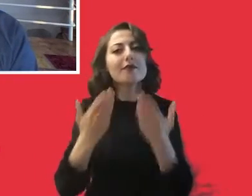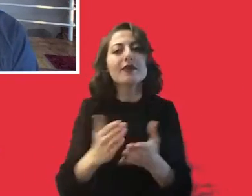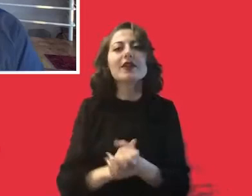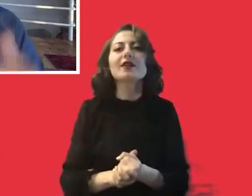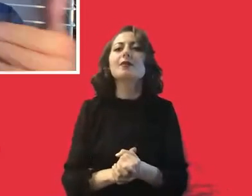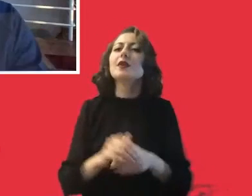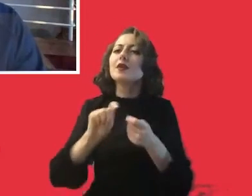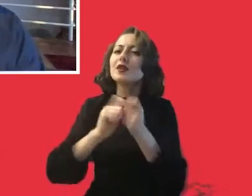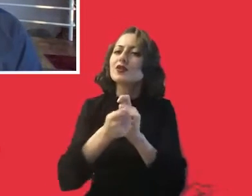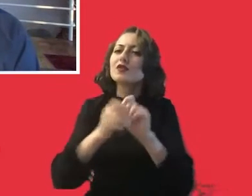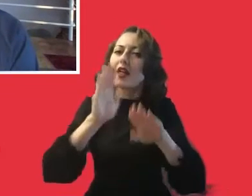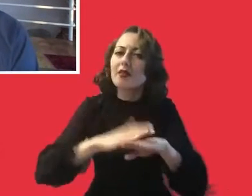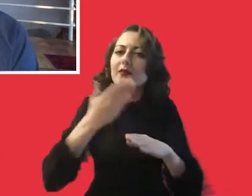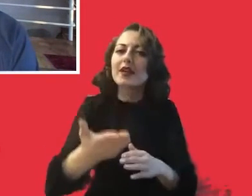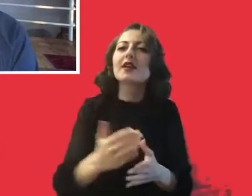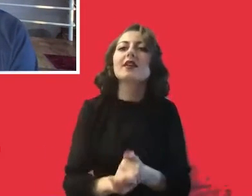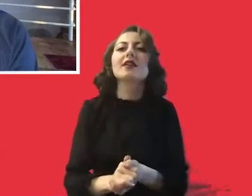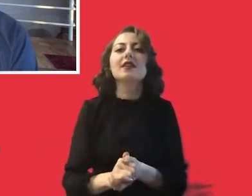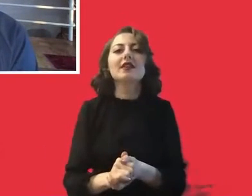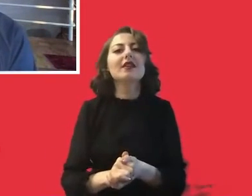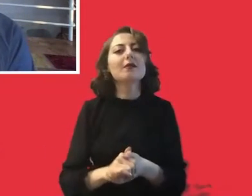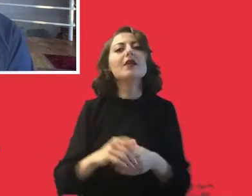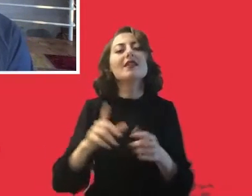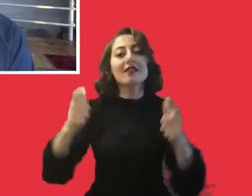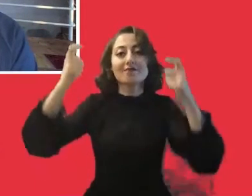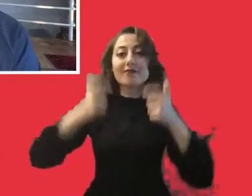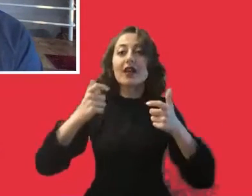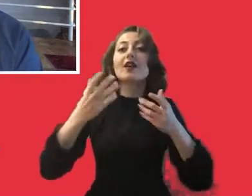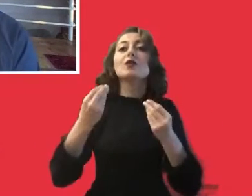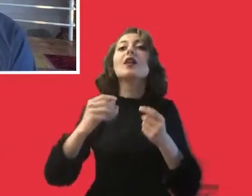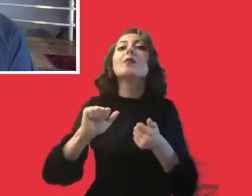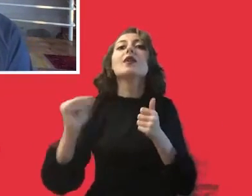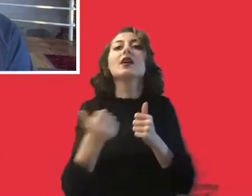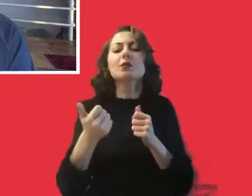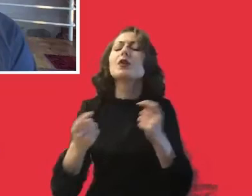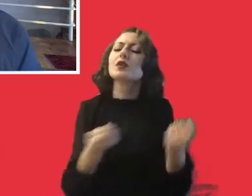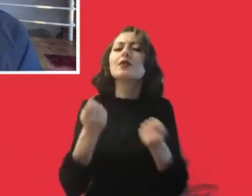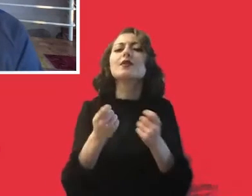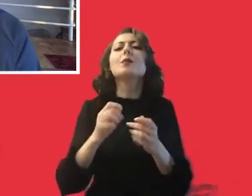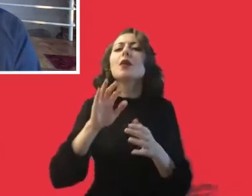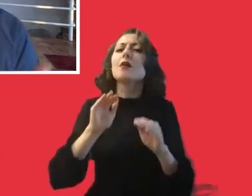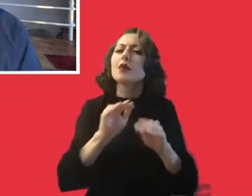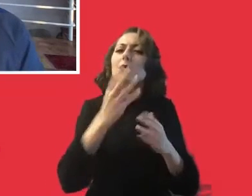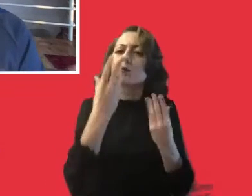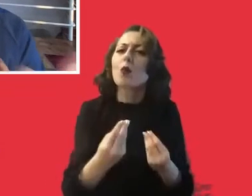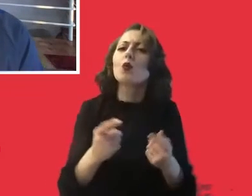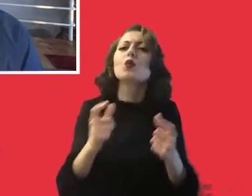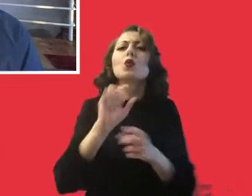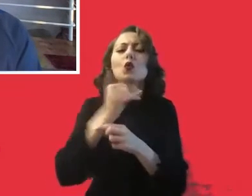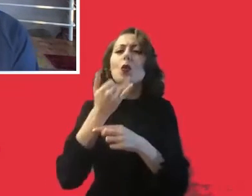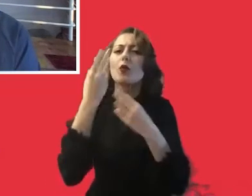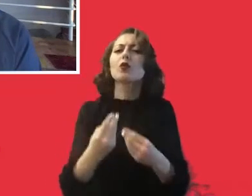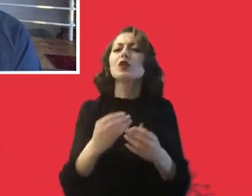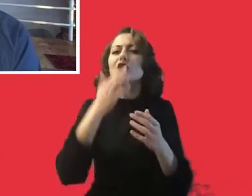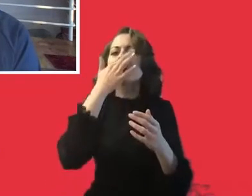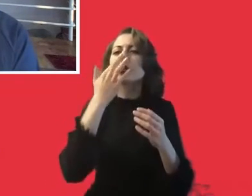eager, and she's doing the interpretation, the sign language interpretation. This is also very important for being inclusive. This is very